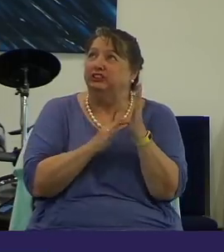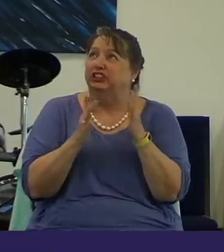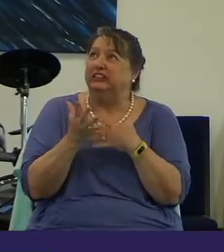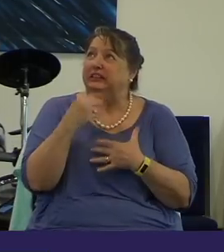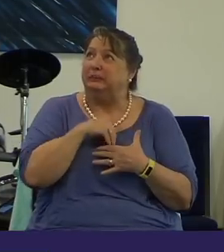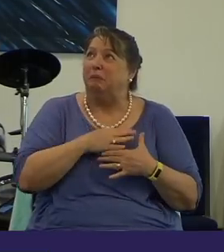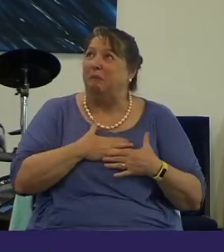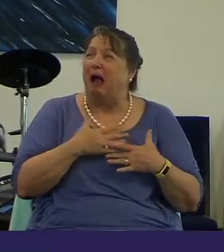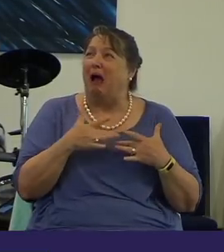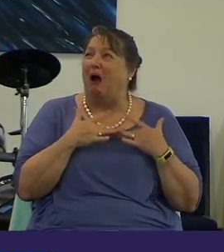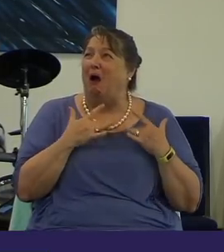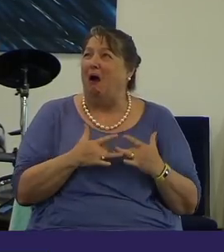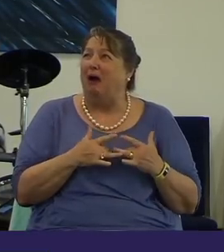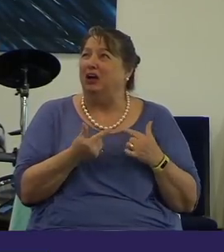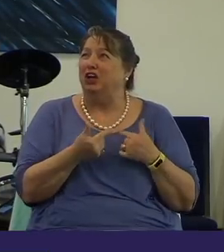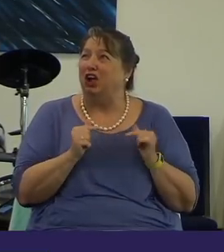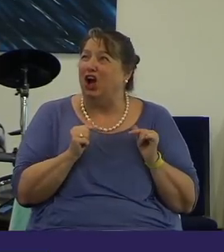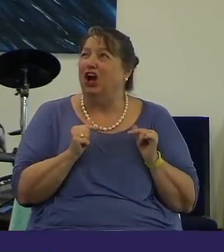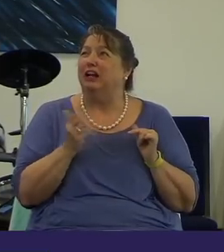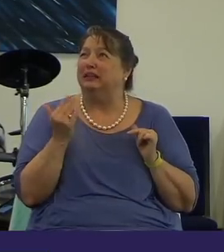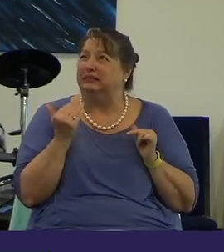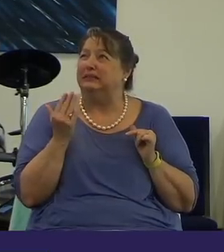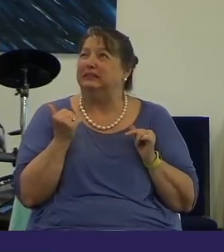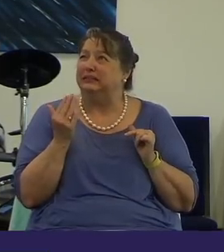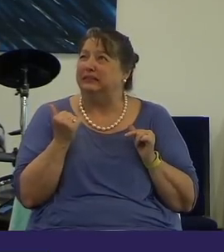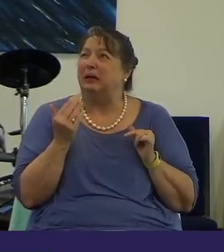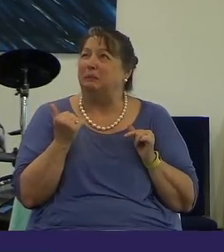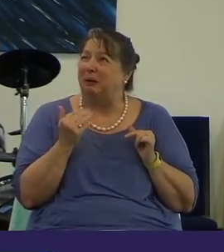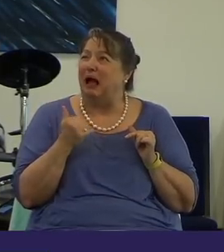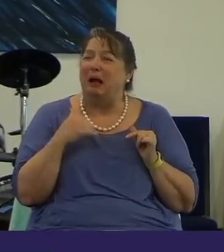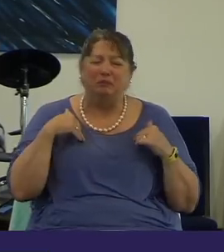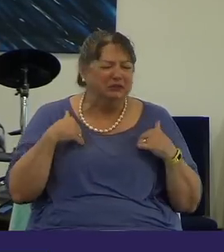Jesus to be the one that governs my heart and my life.